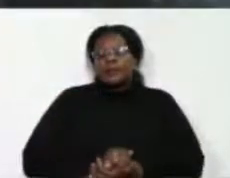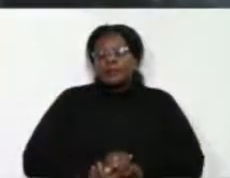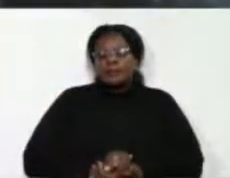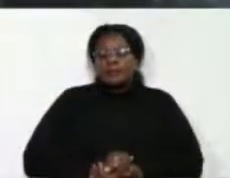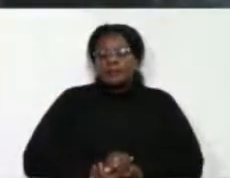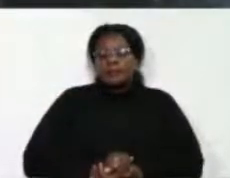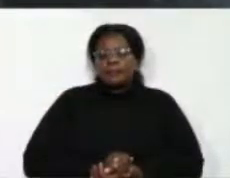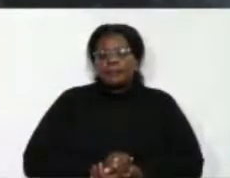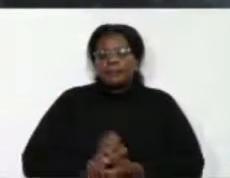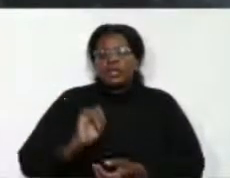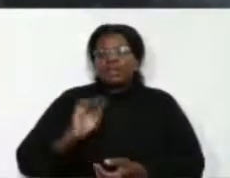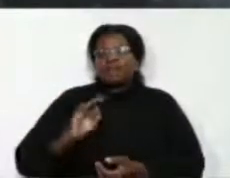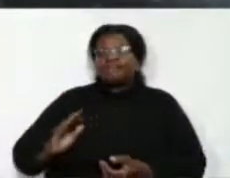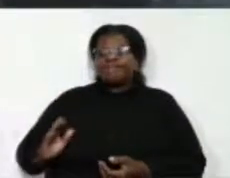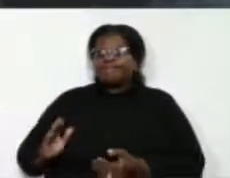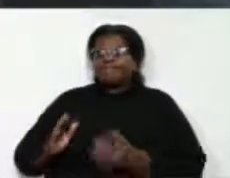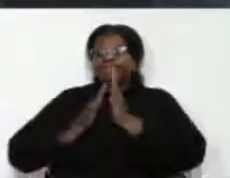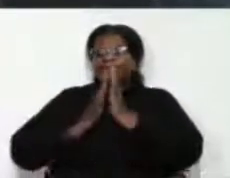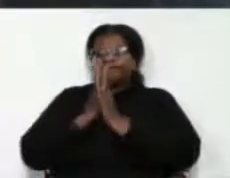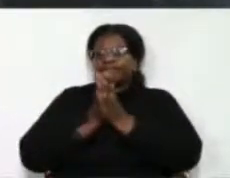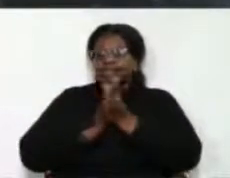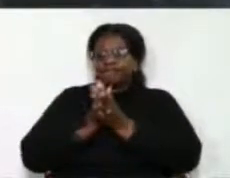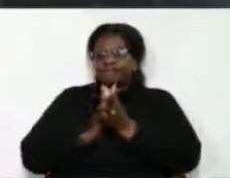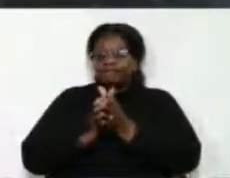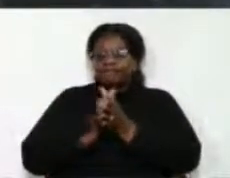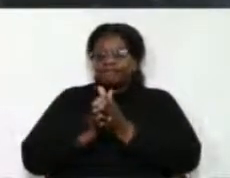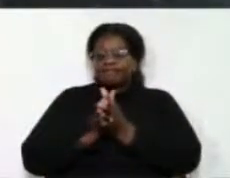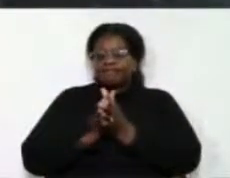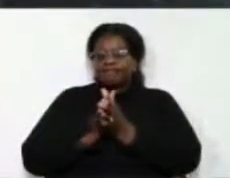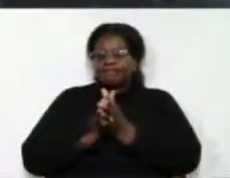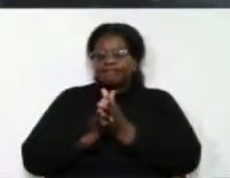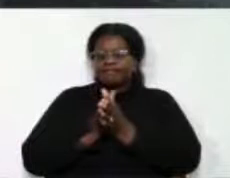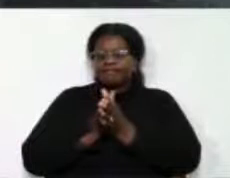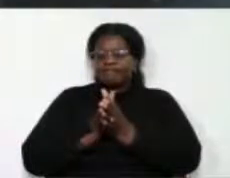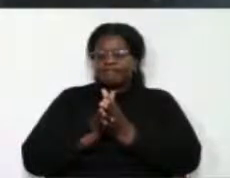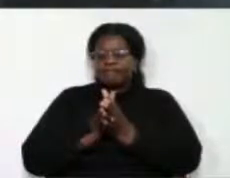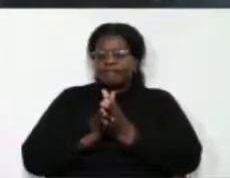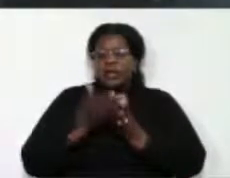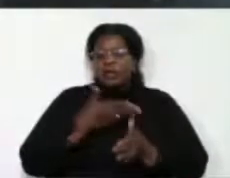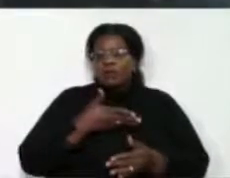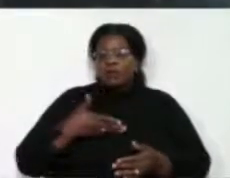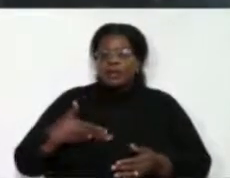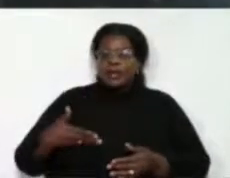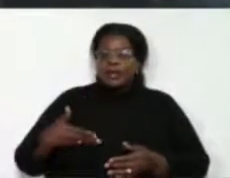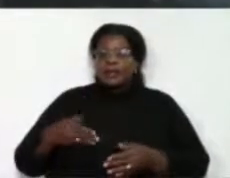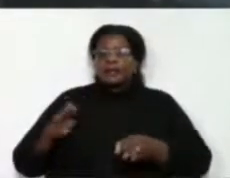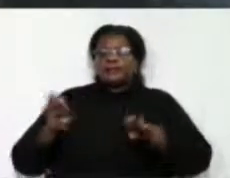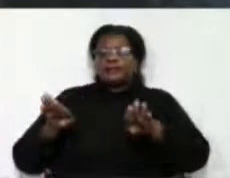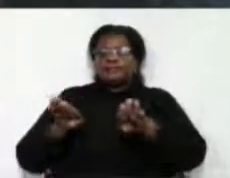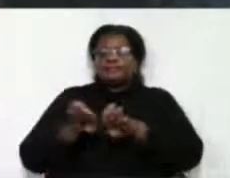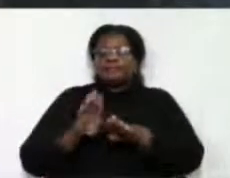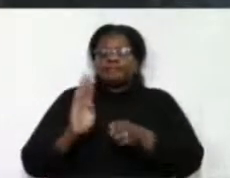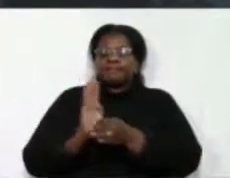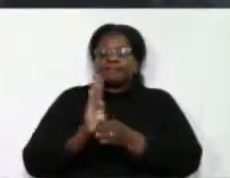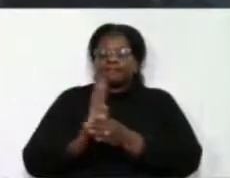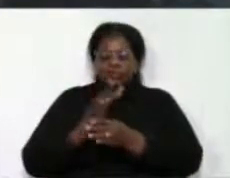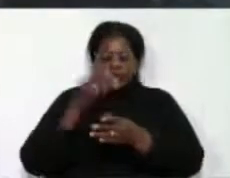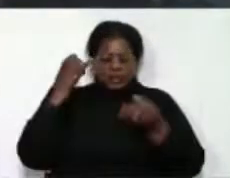And if you are interested, and if you are a Namibian female entrepreneur and with an